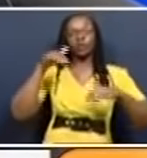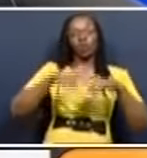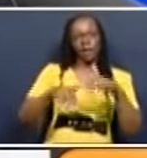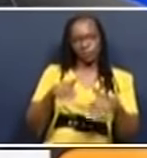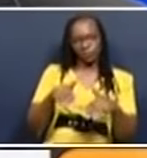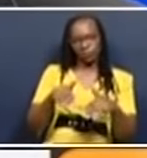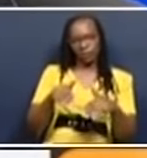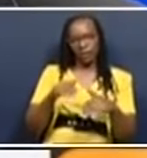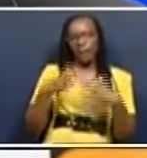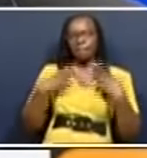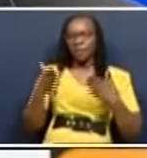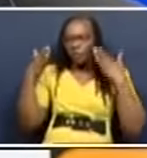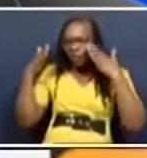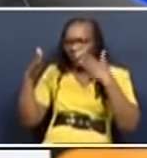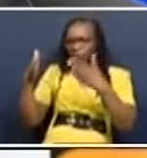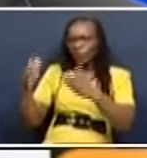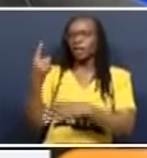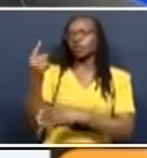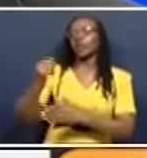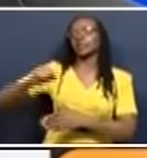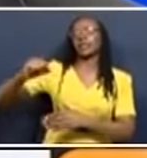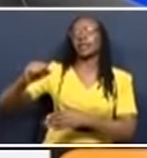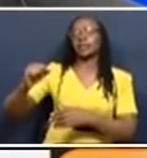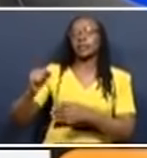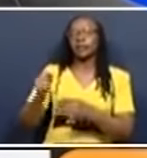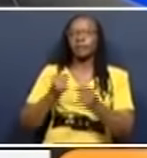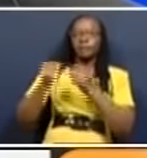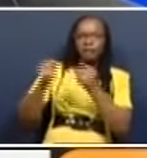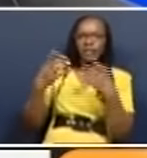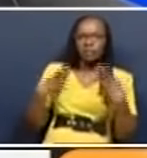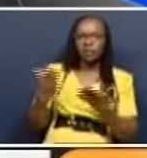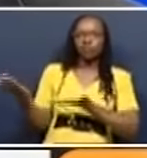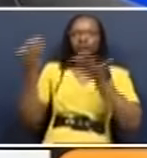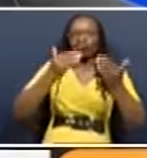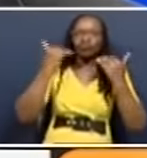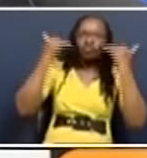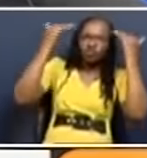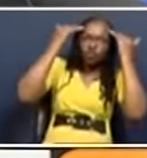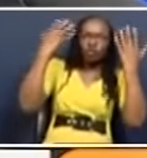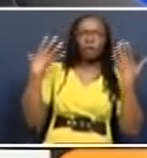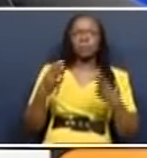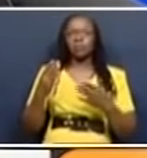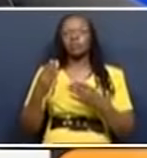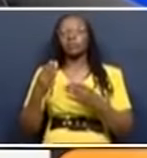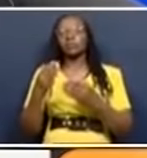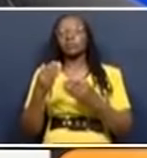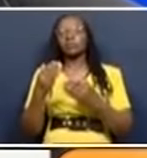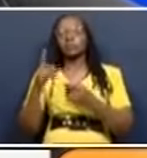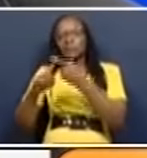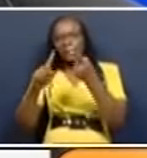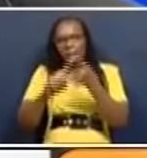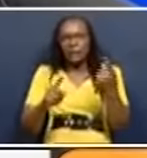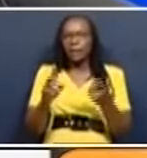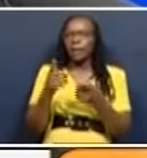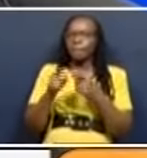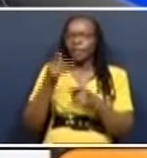too much profiled, mm-hmm. fighting, taking people to court. People are begging for blood of those who have taken their property. But we have left